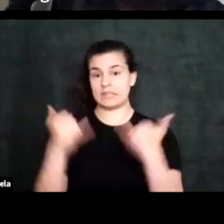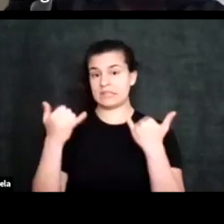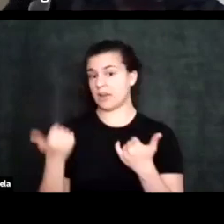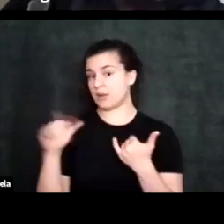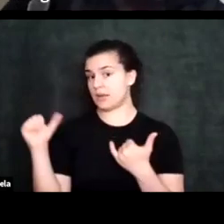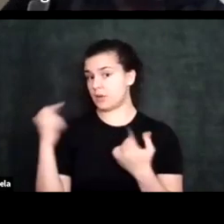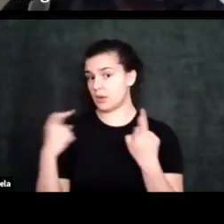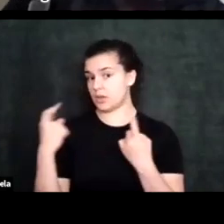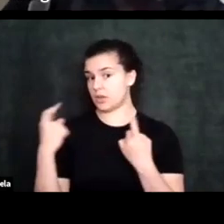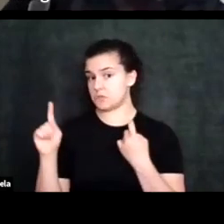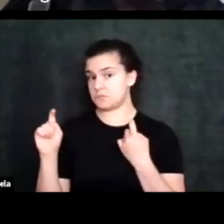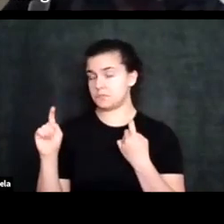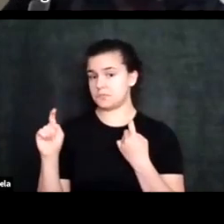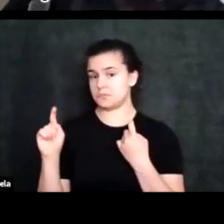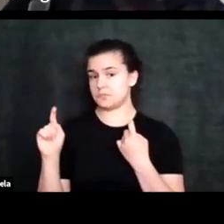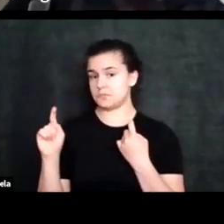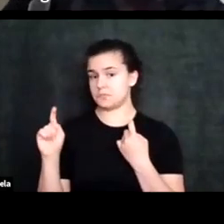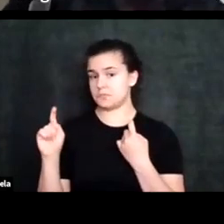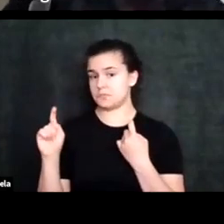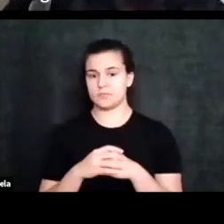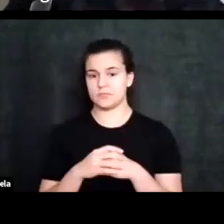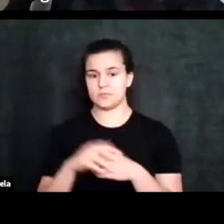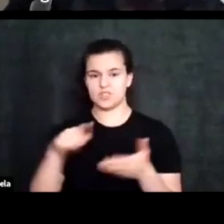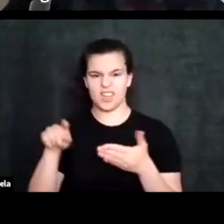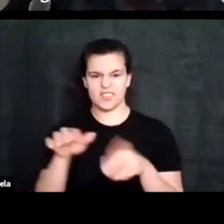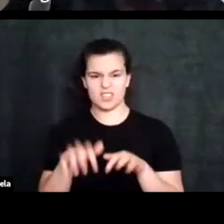questions in the chat?